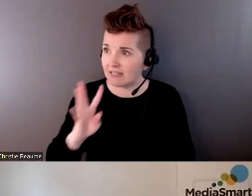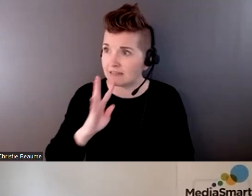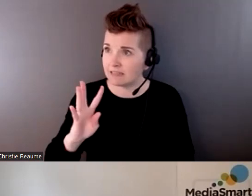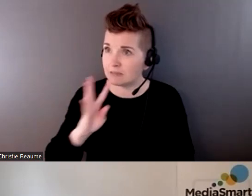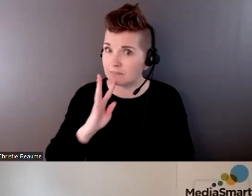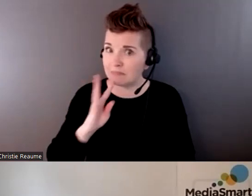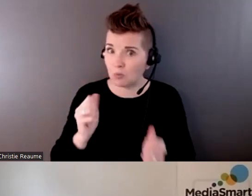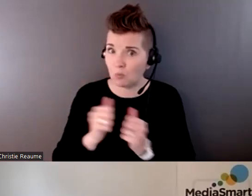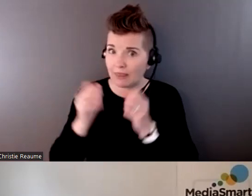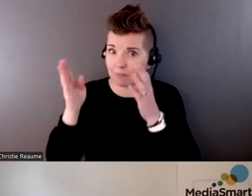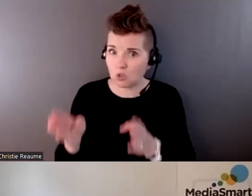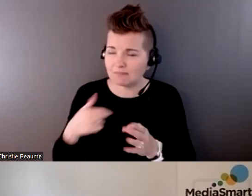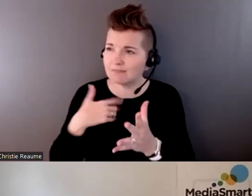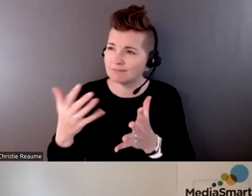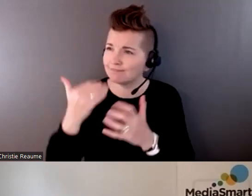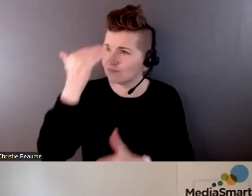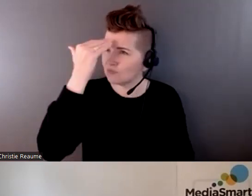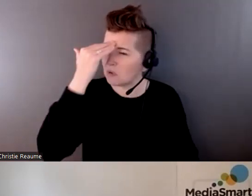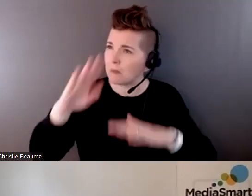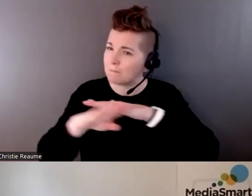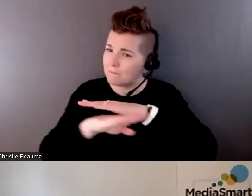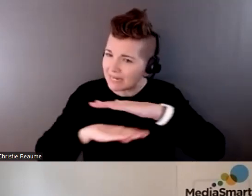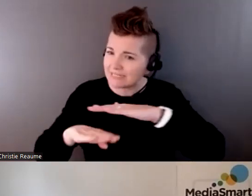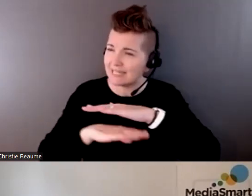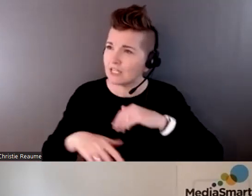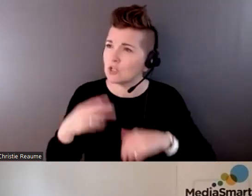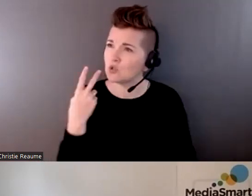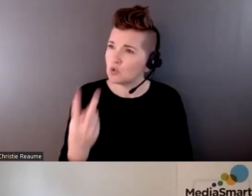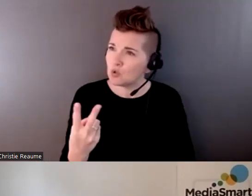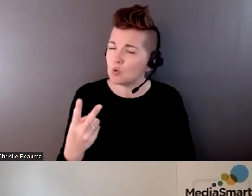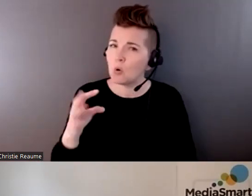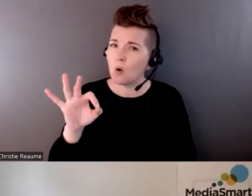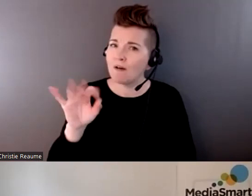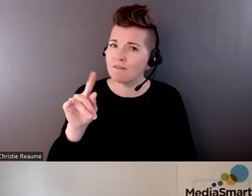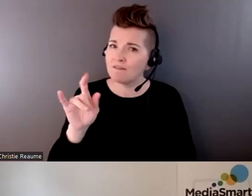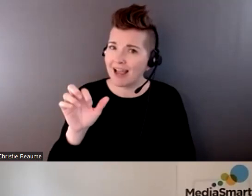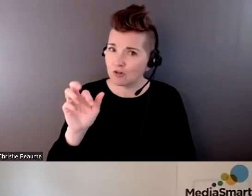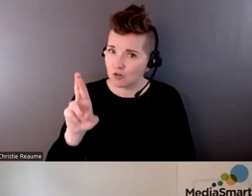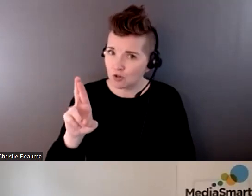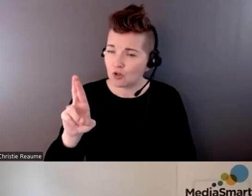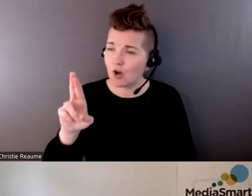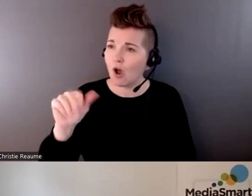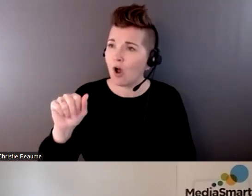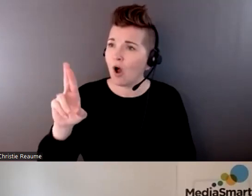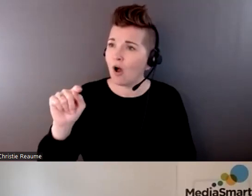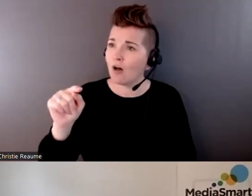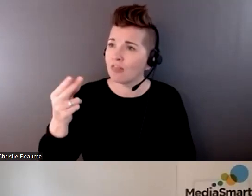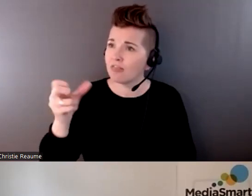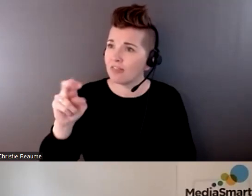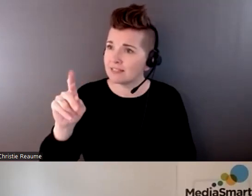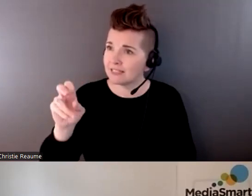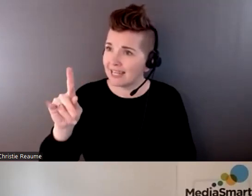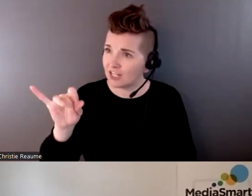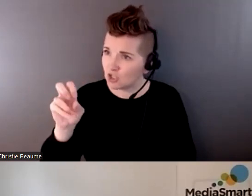know was the basics like two-factor author authentication most people don't know what that